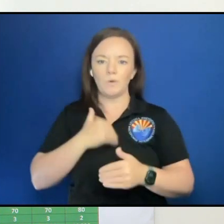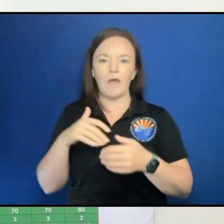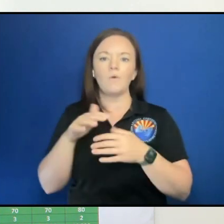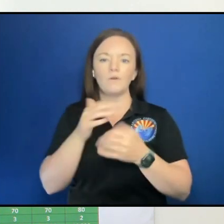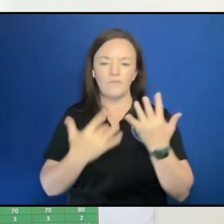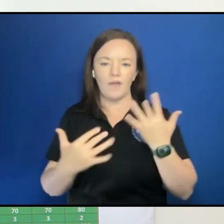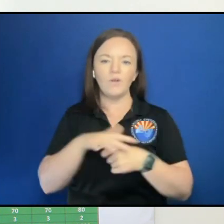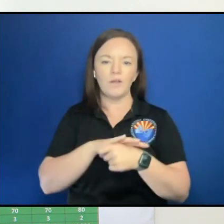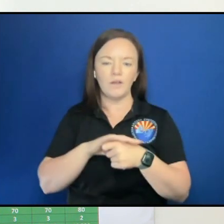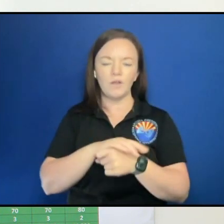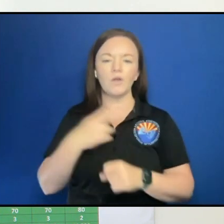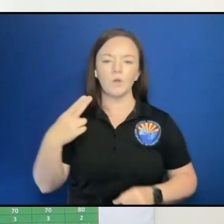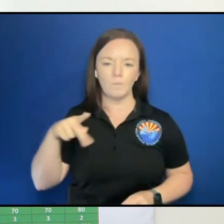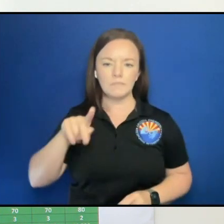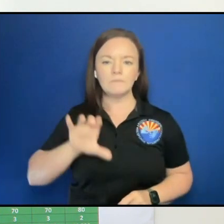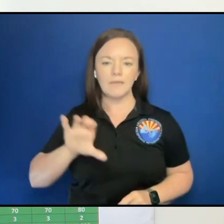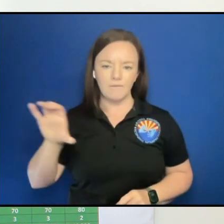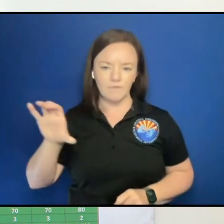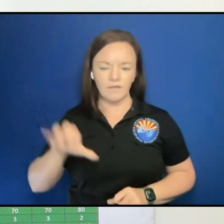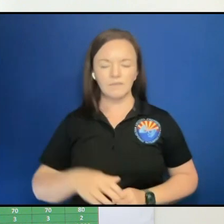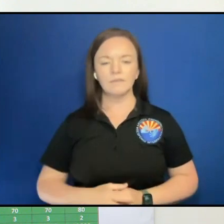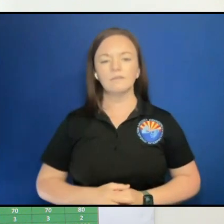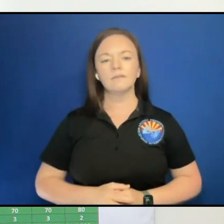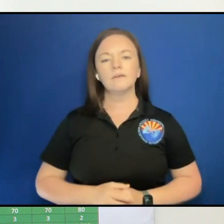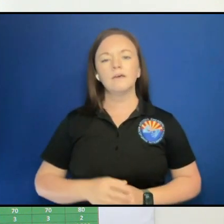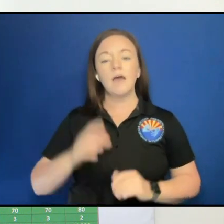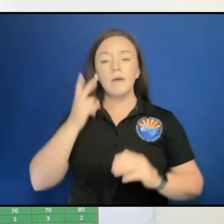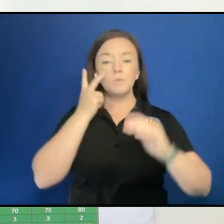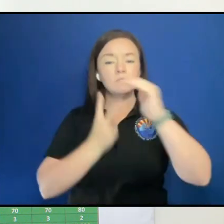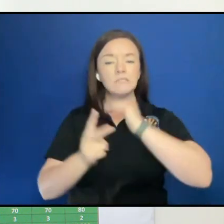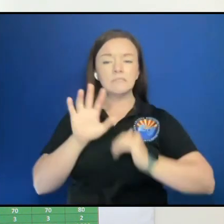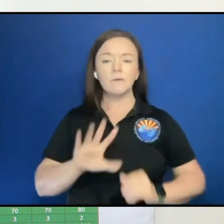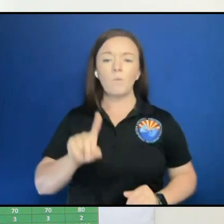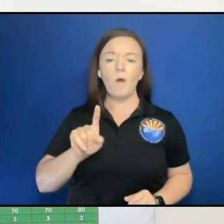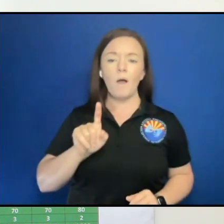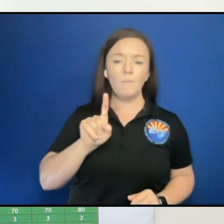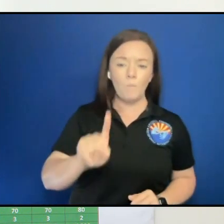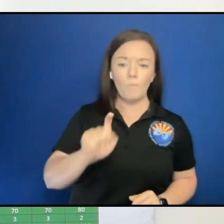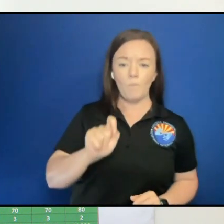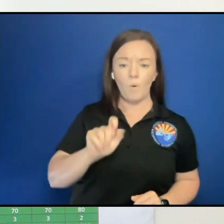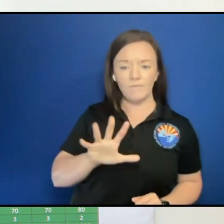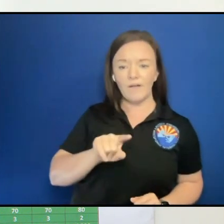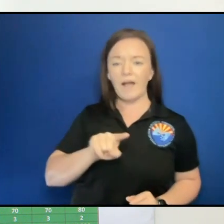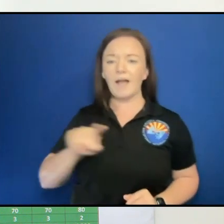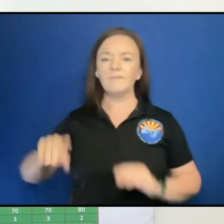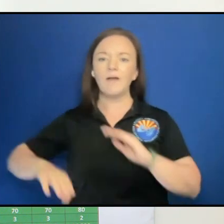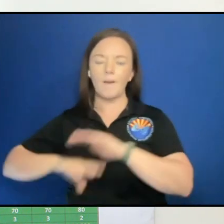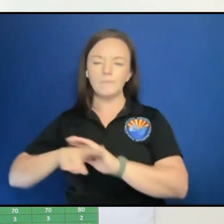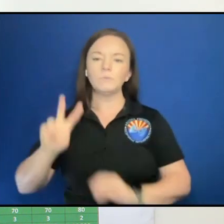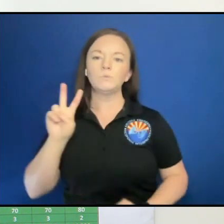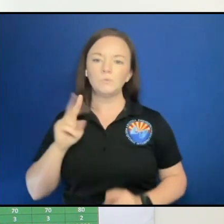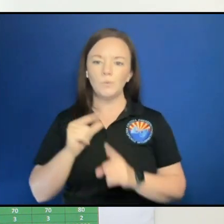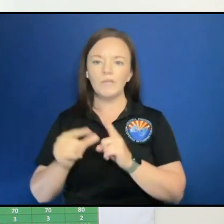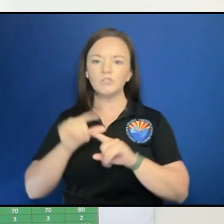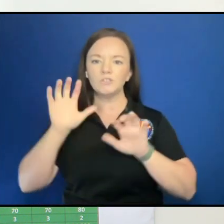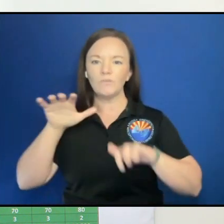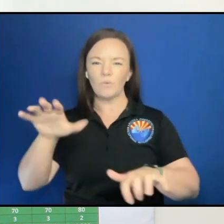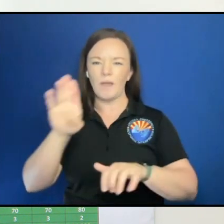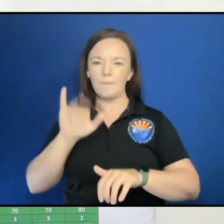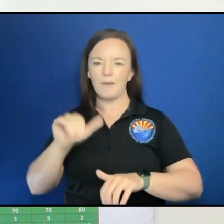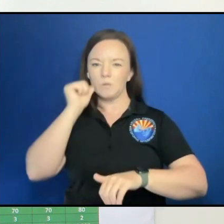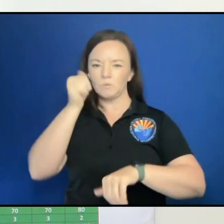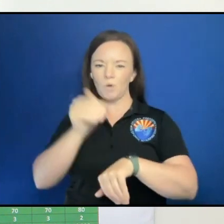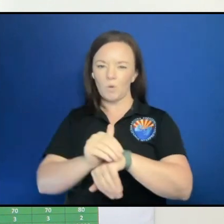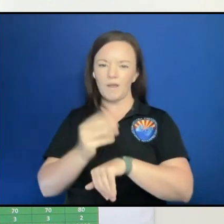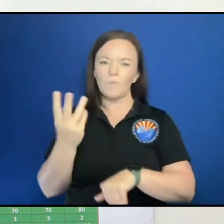area, calling for about 1.5 to potentially 2 inches of rain by Wednesday night. So that's definitely something we're going